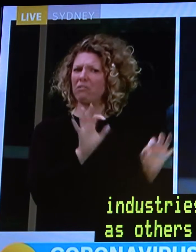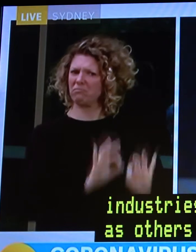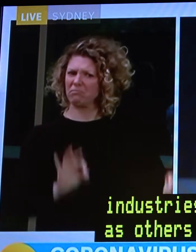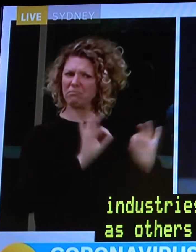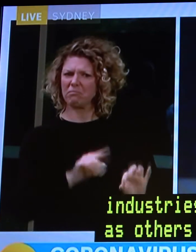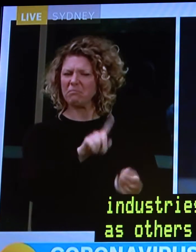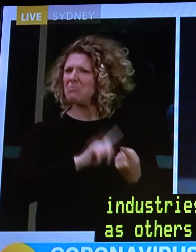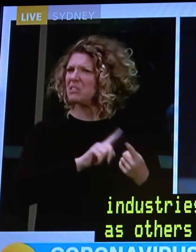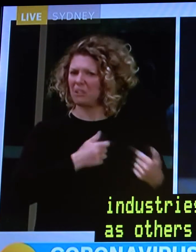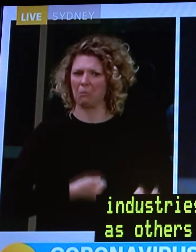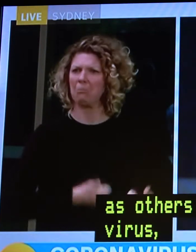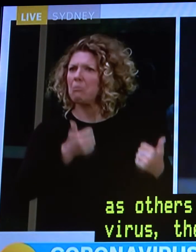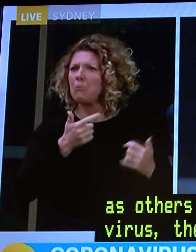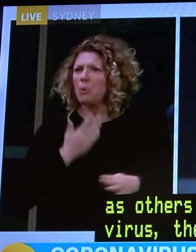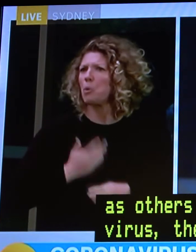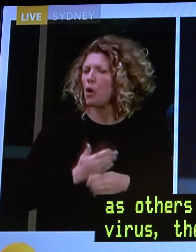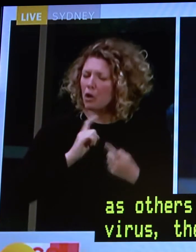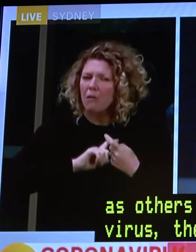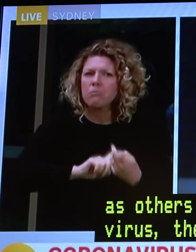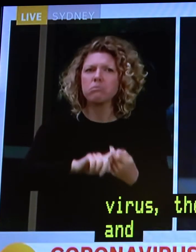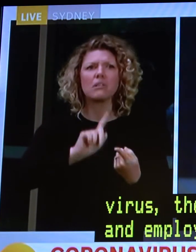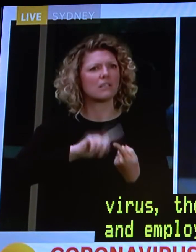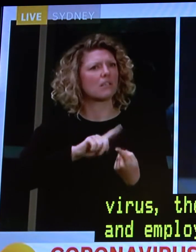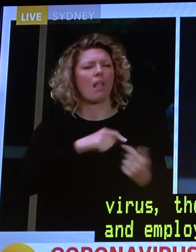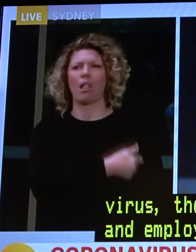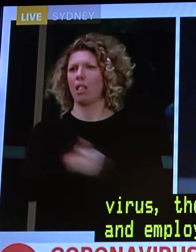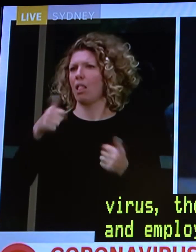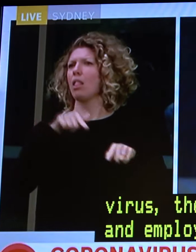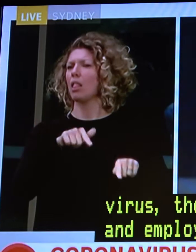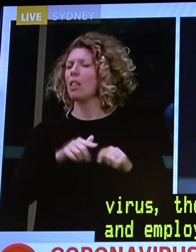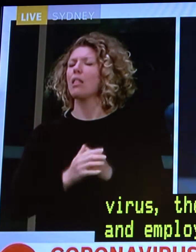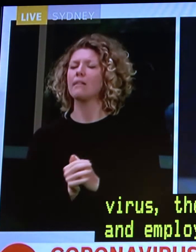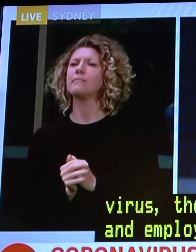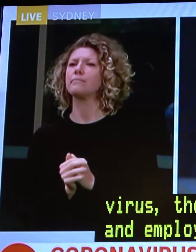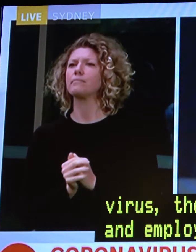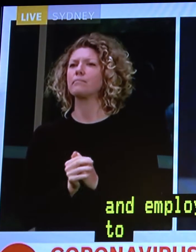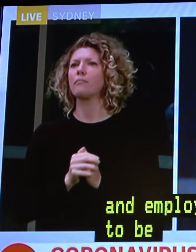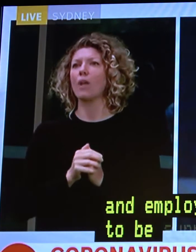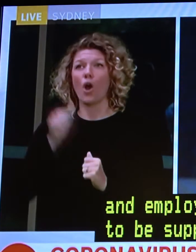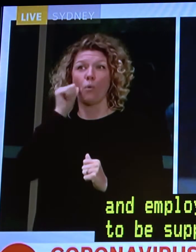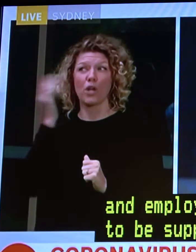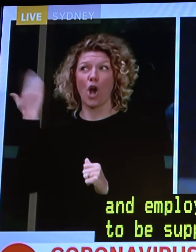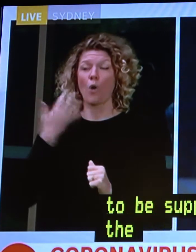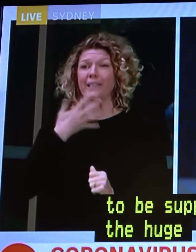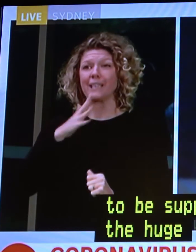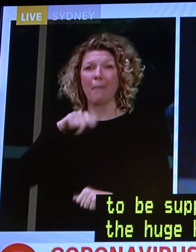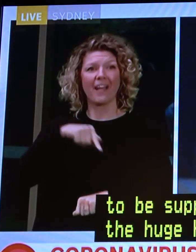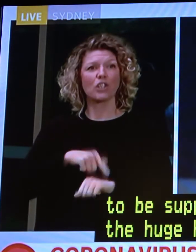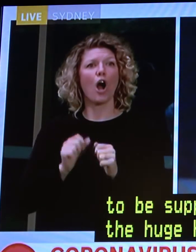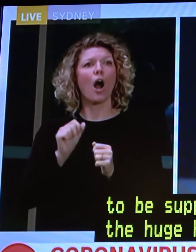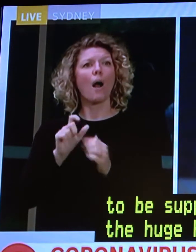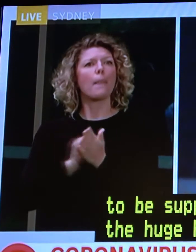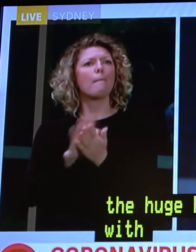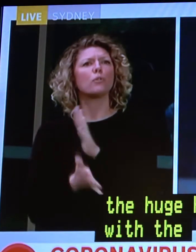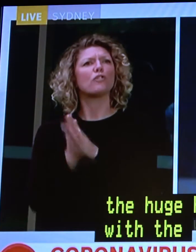to employ people, and they're able to be supported, especially given the huge hit they took over summer with the bushfires. And that is good news, because not